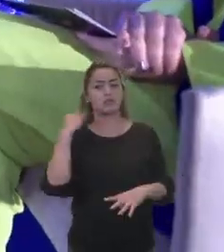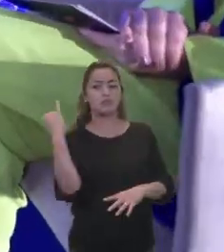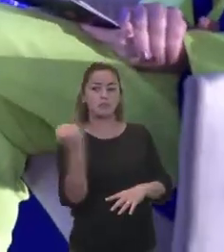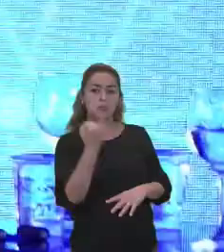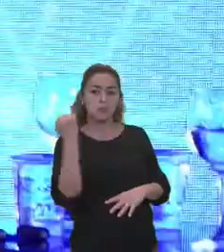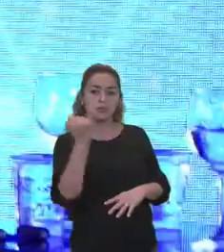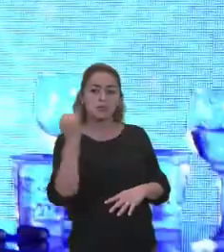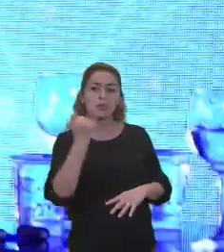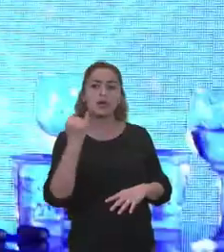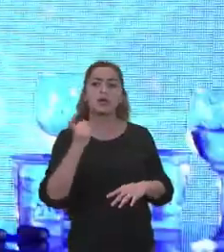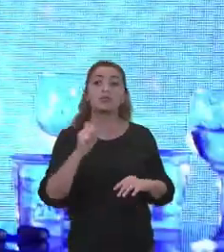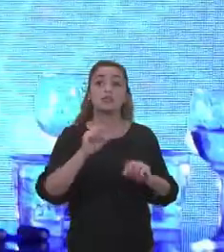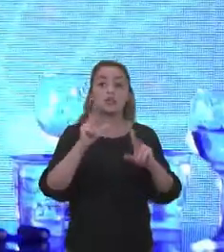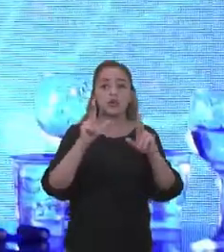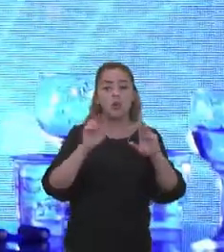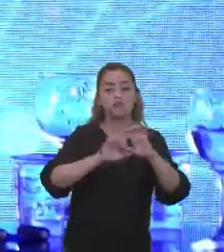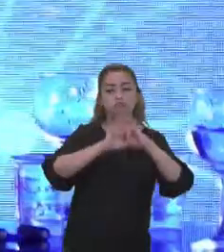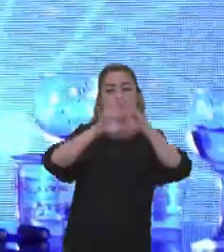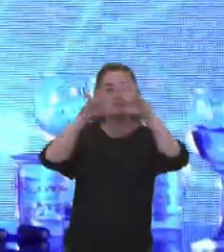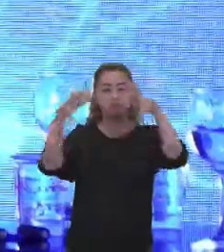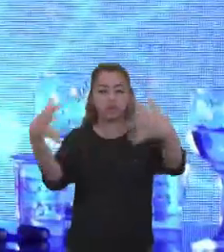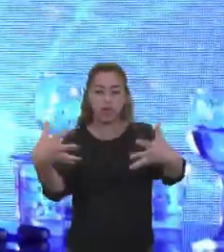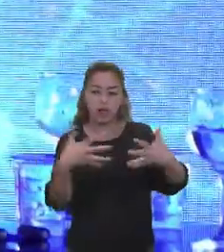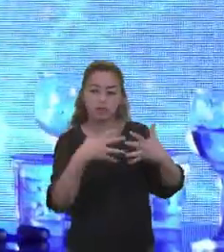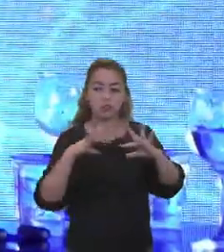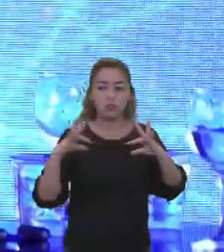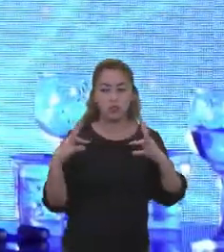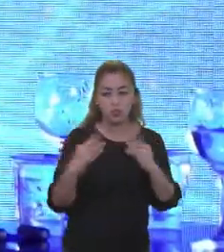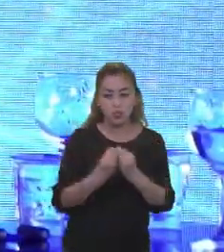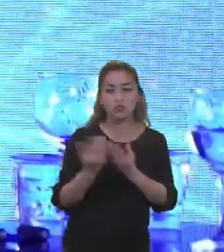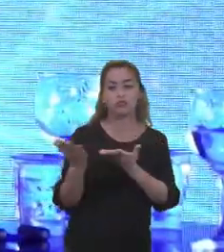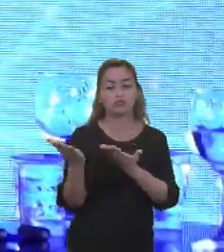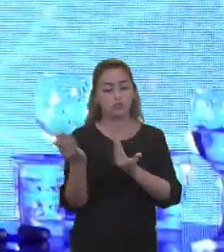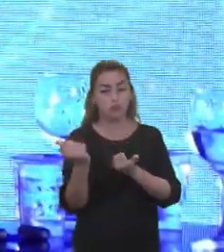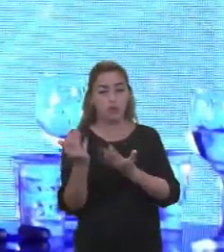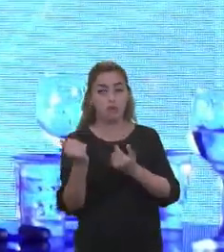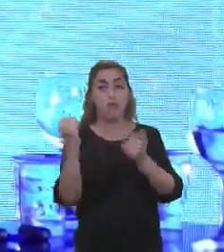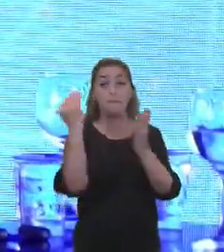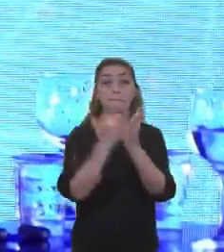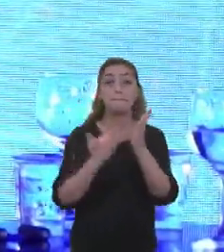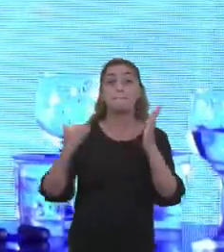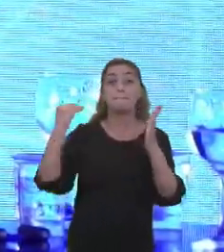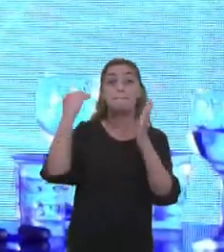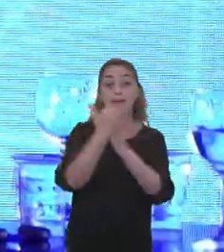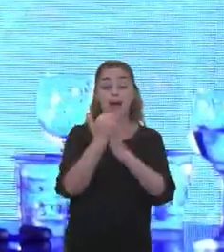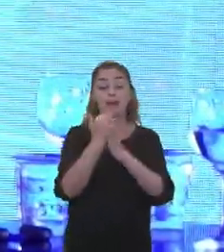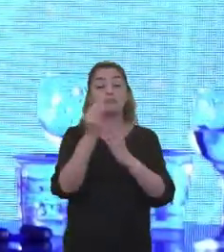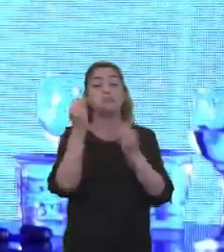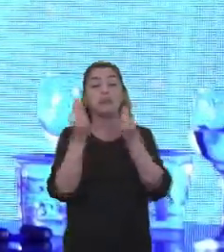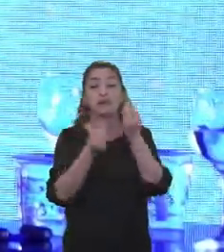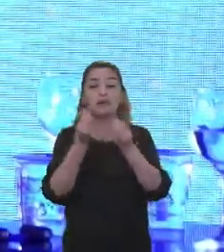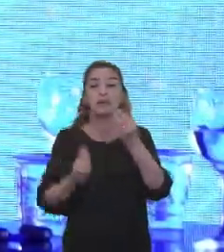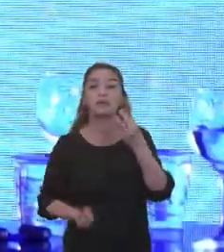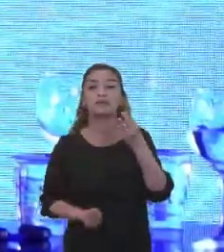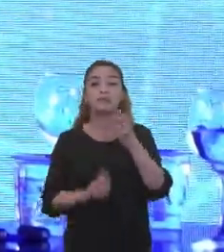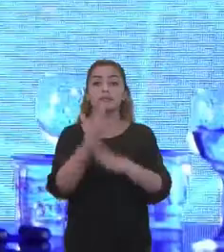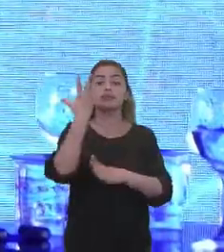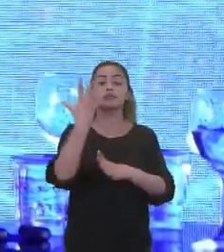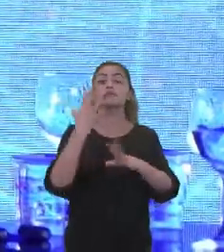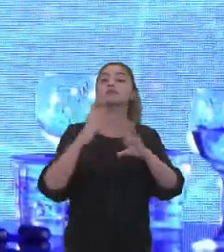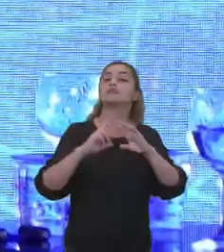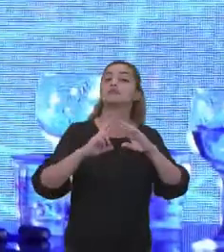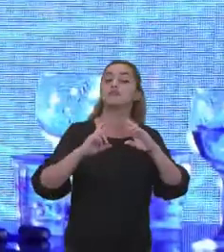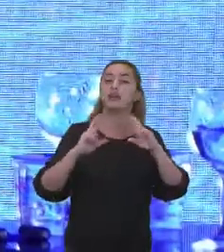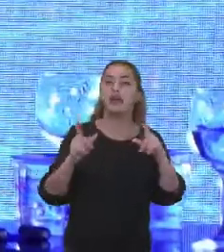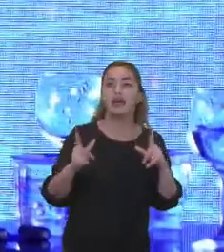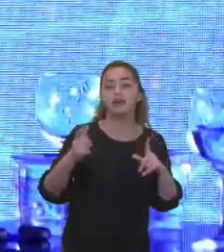thinking about the importance of a network to act and shelter the youth, but also to generate resources